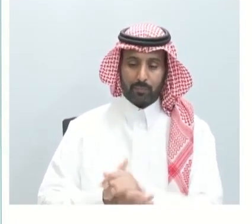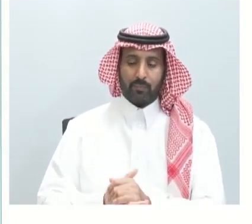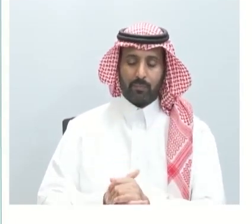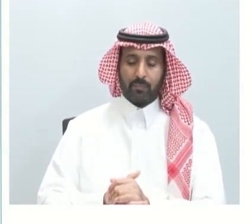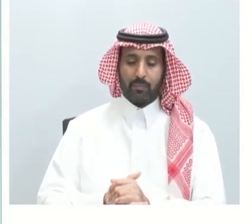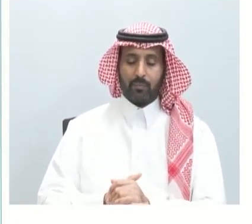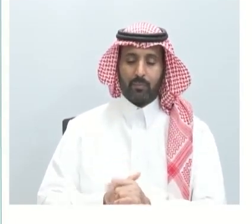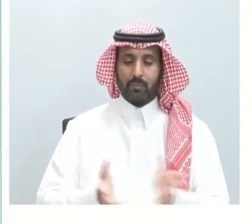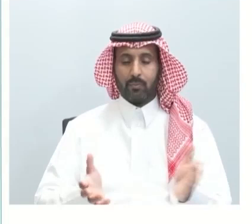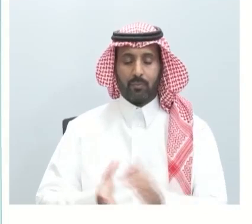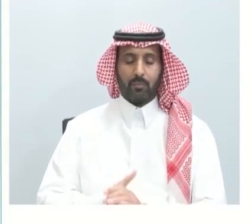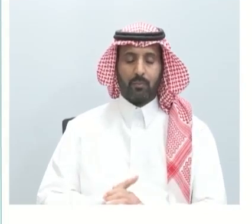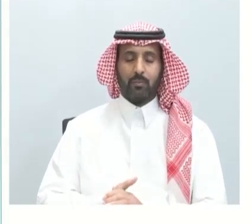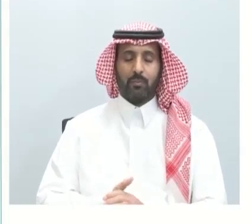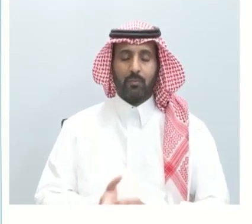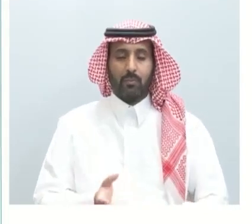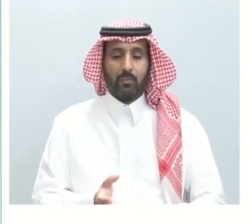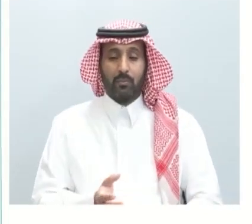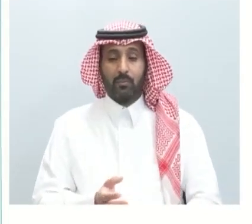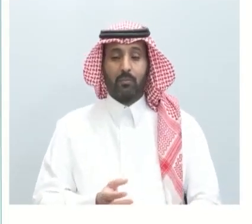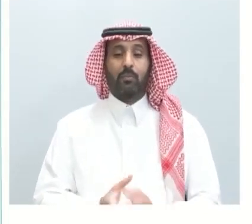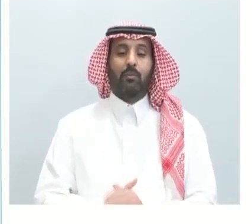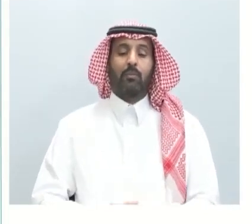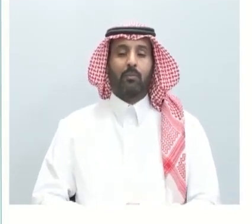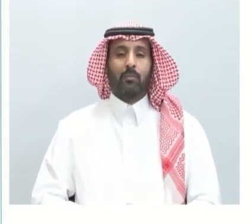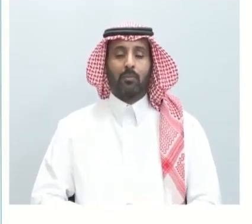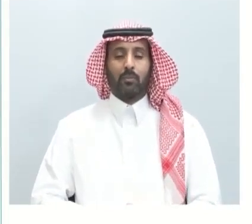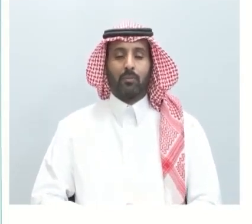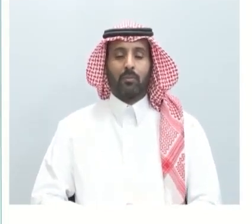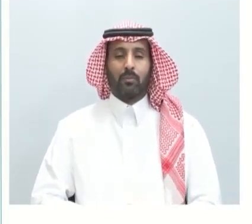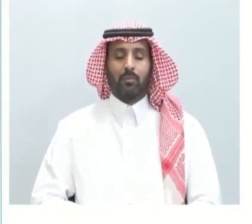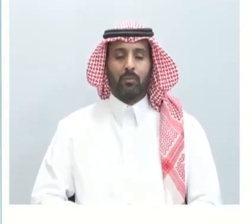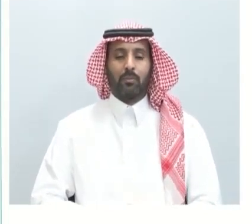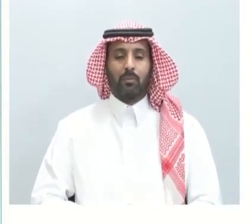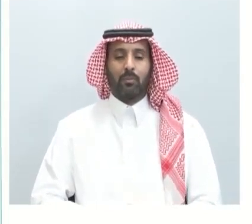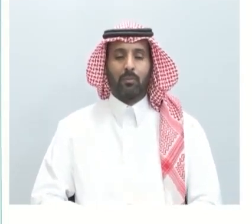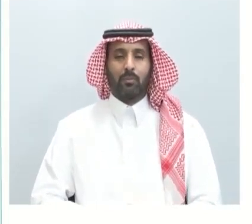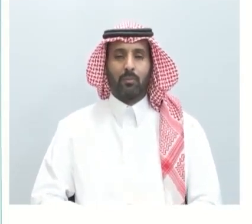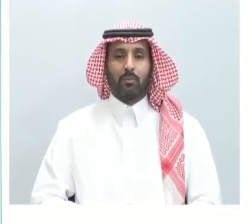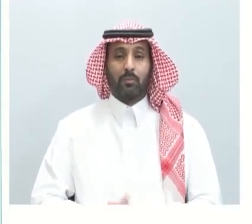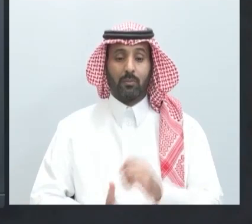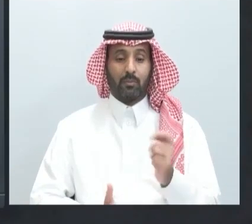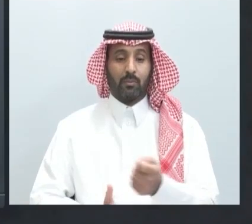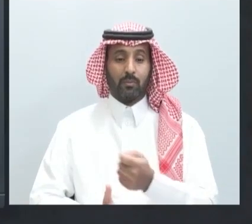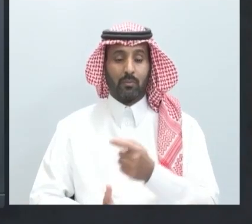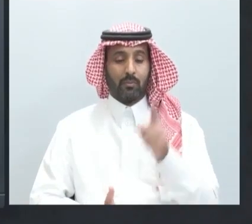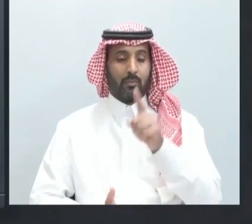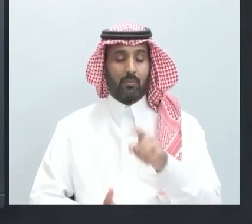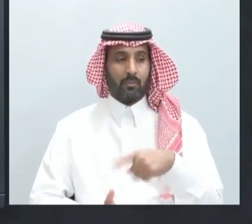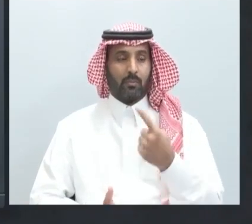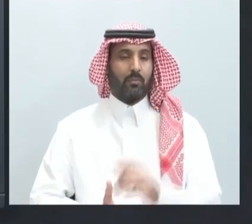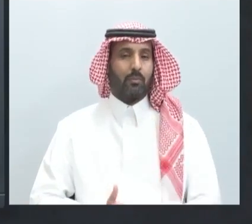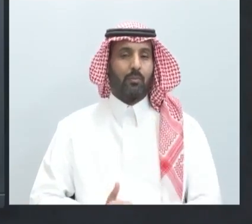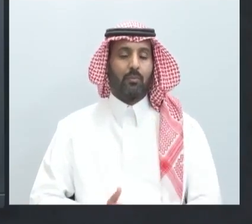present perfect you've ever seen. So number one, can you write the question for